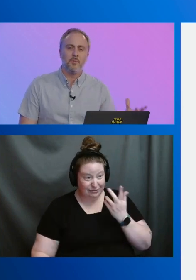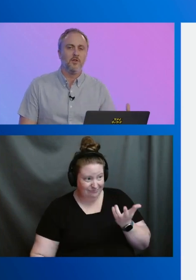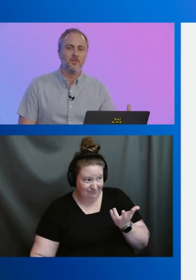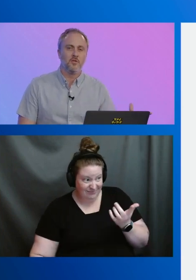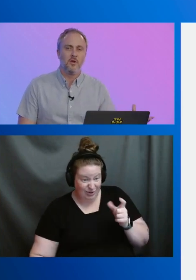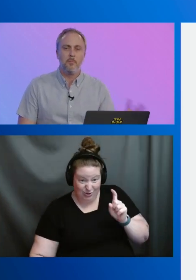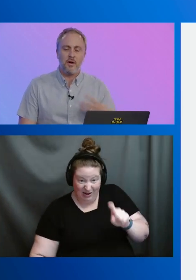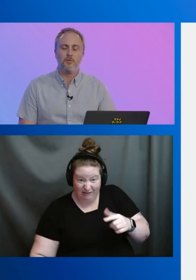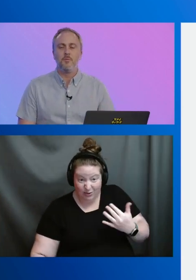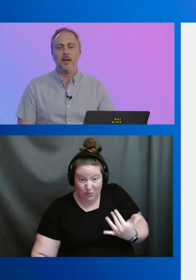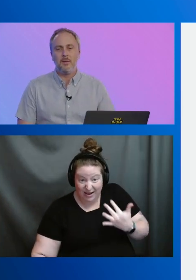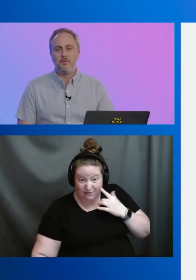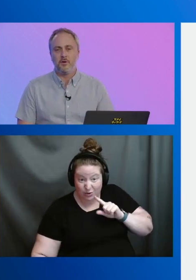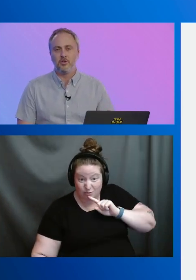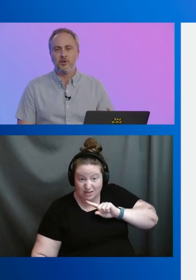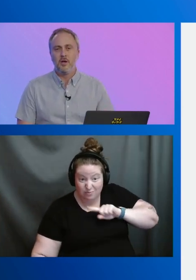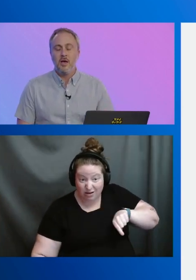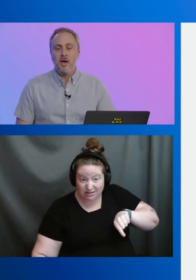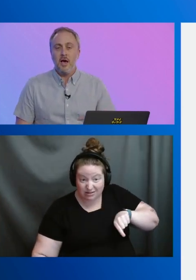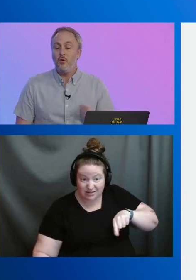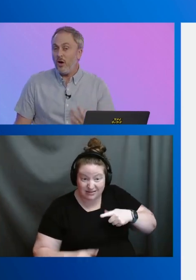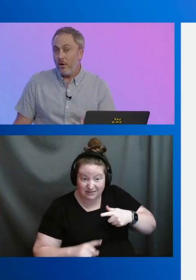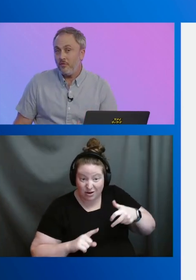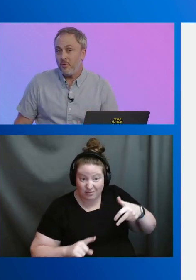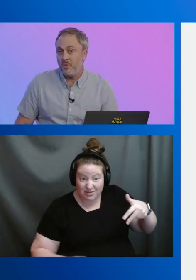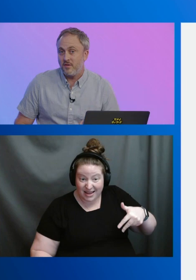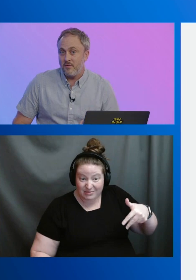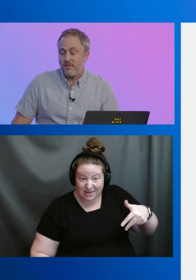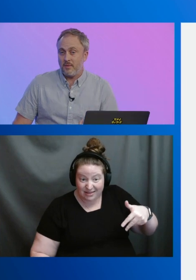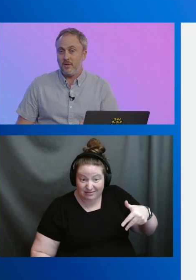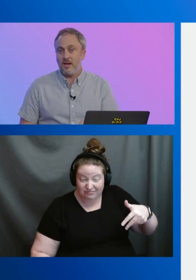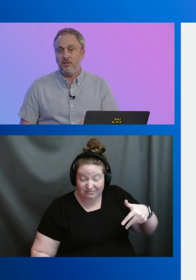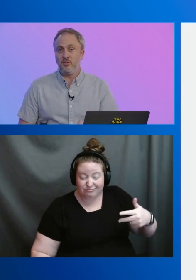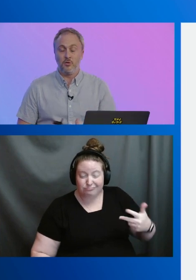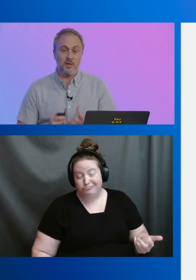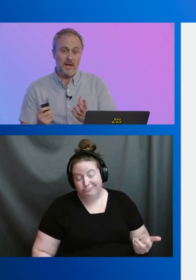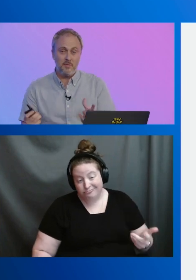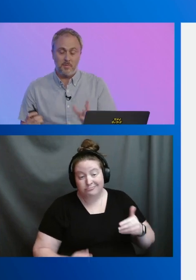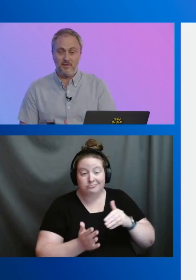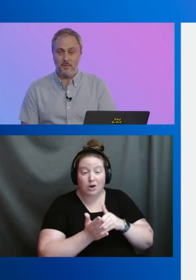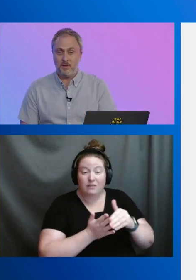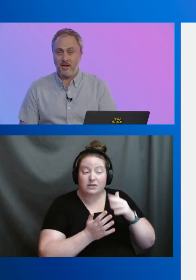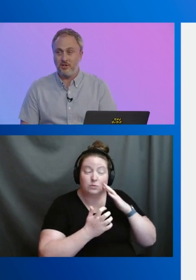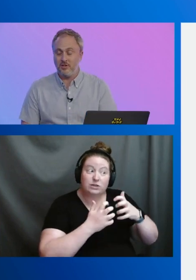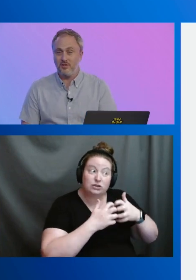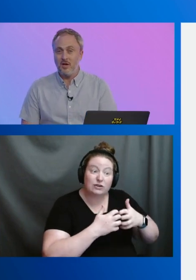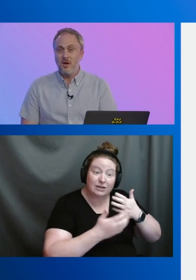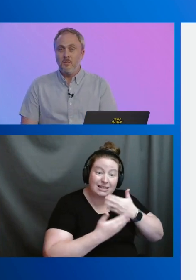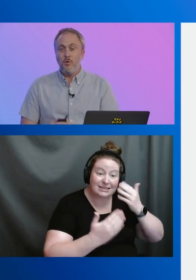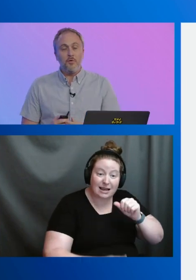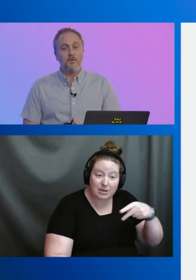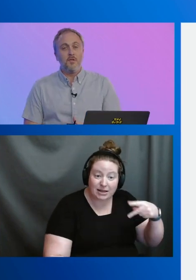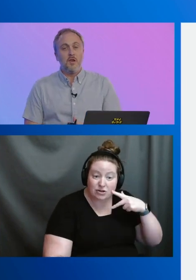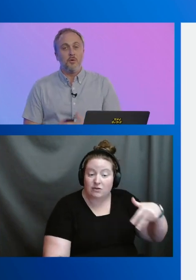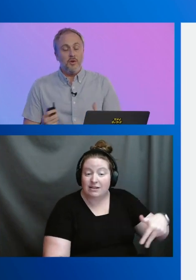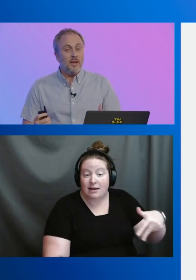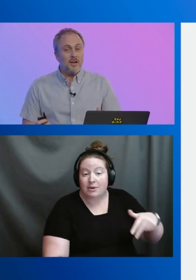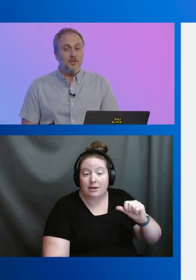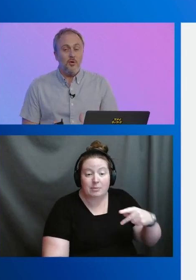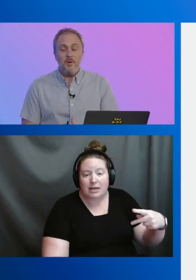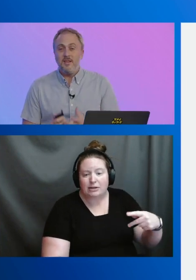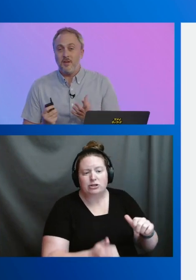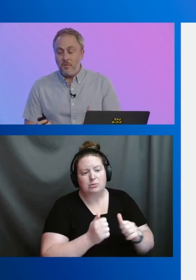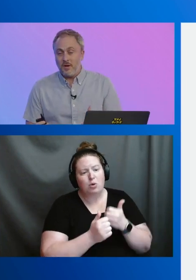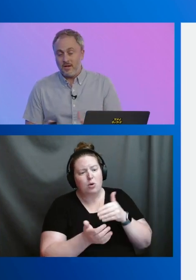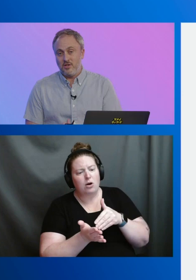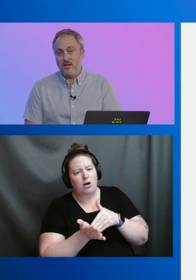for the response back from your Lambda function? And quite often with serverless applications or with Lambda-based applications, more often than you'll realize,